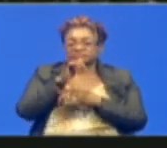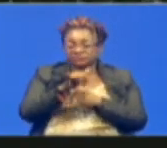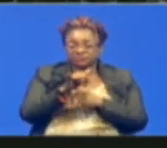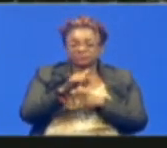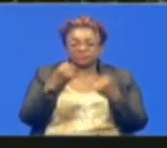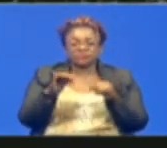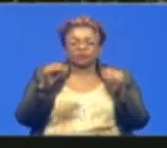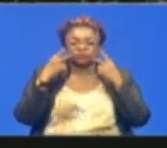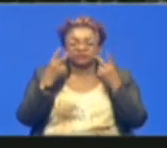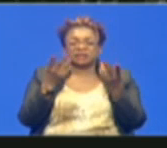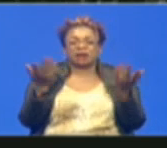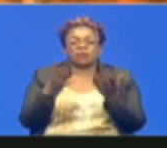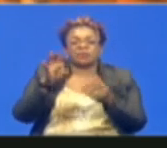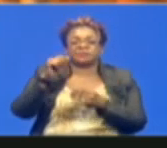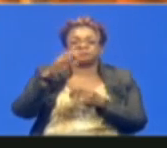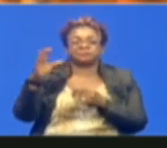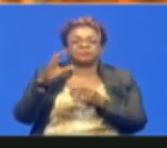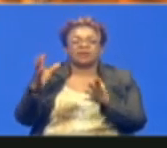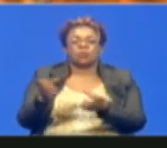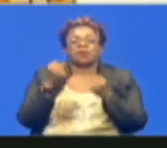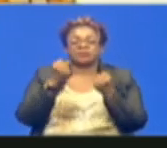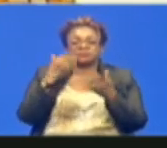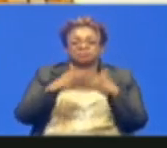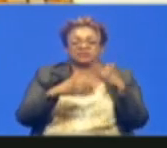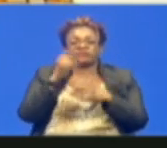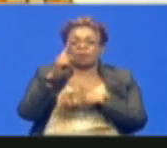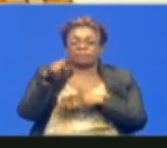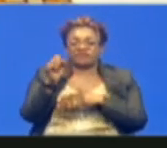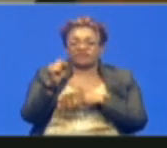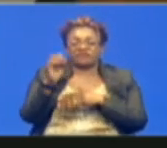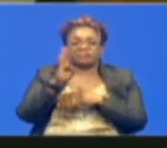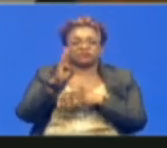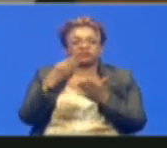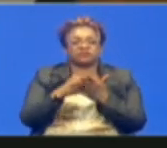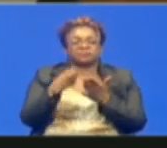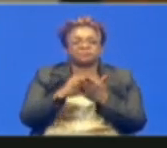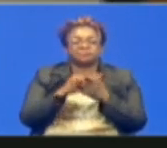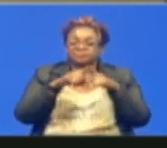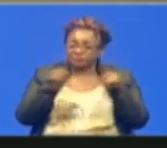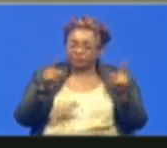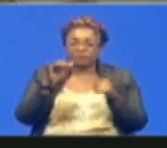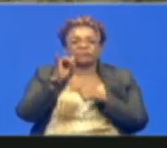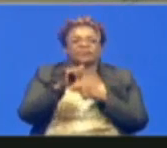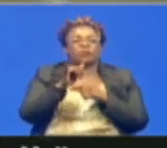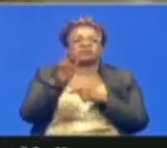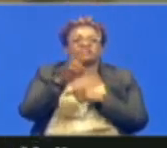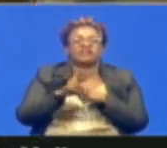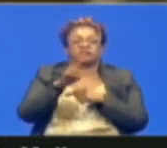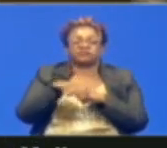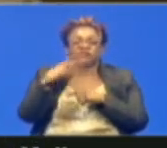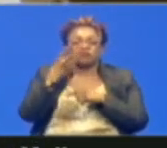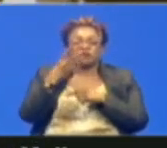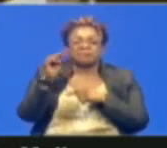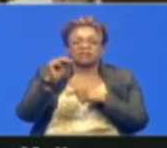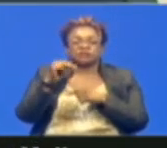how EACC acquired the building for 1.5 billion shillings, yet the building was valued at 400 million